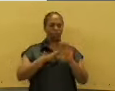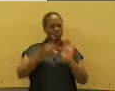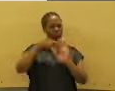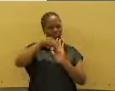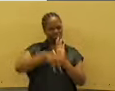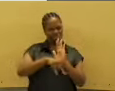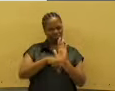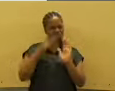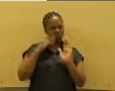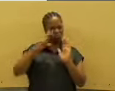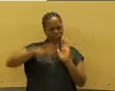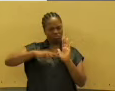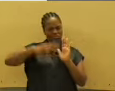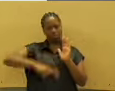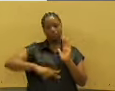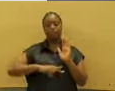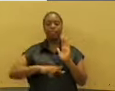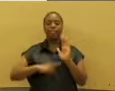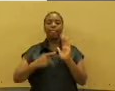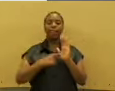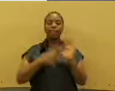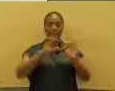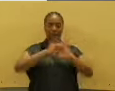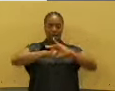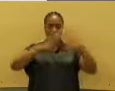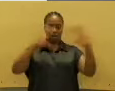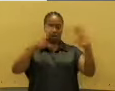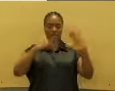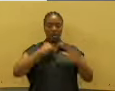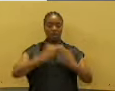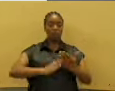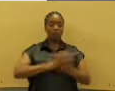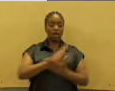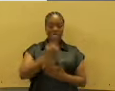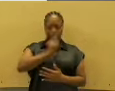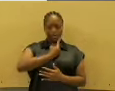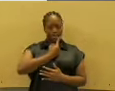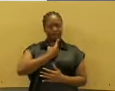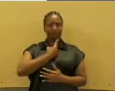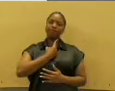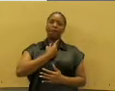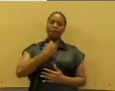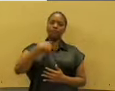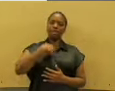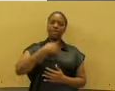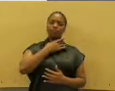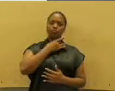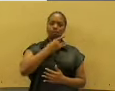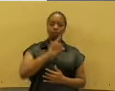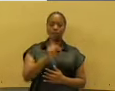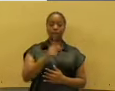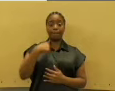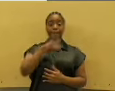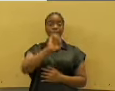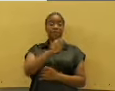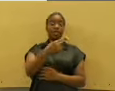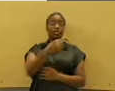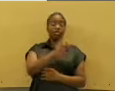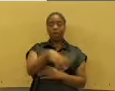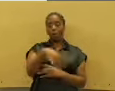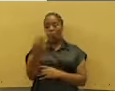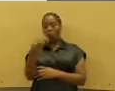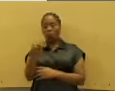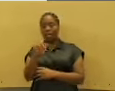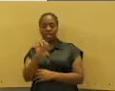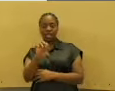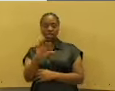So it sets out how people have the right to then self-define their pronouns as well. At UP, you're not able to